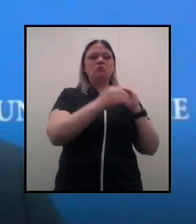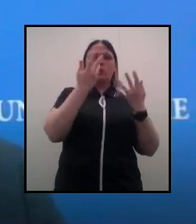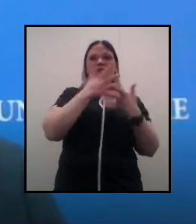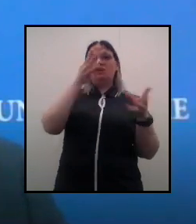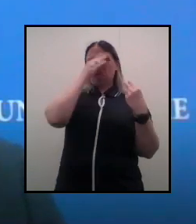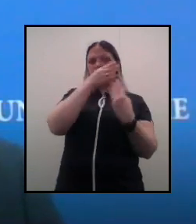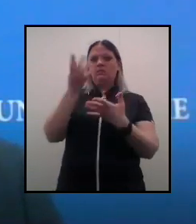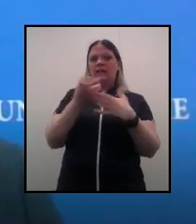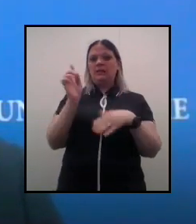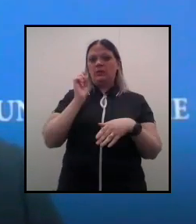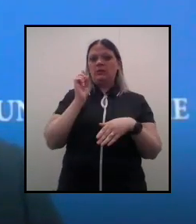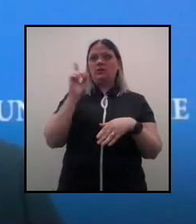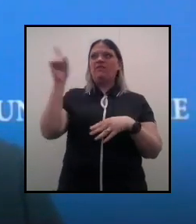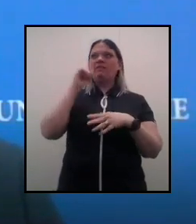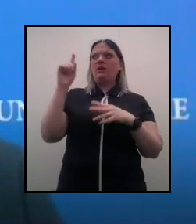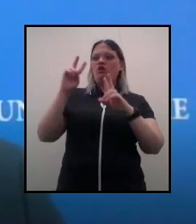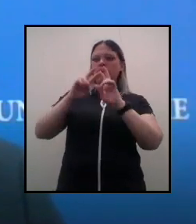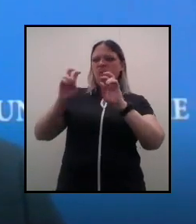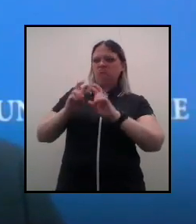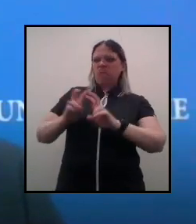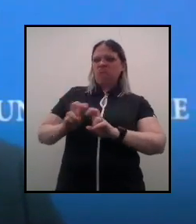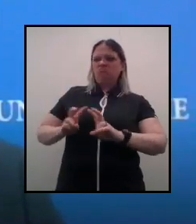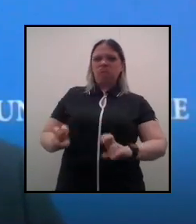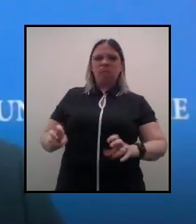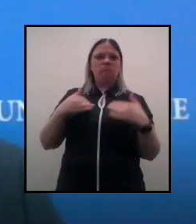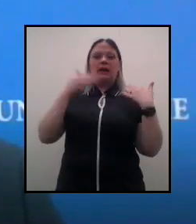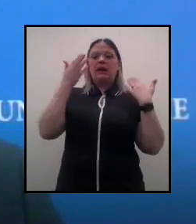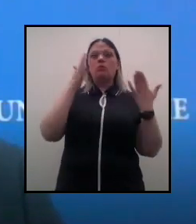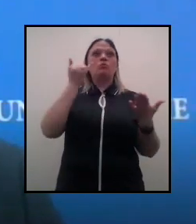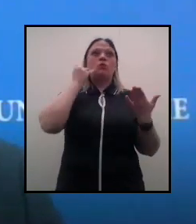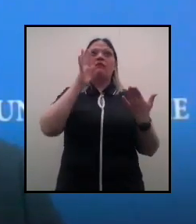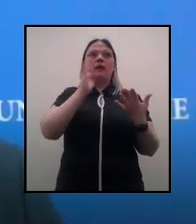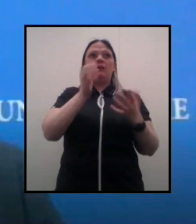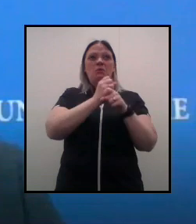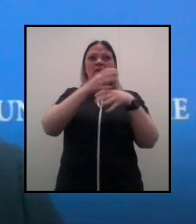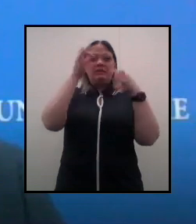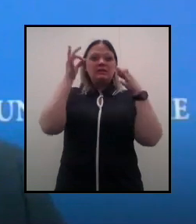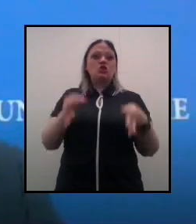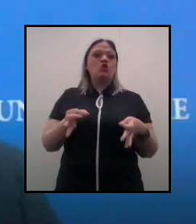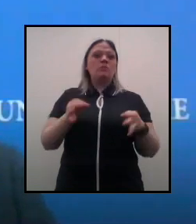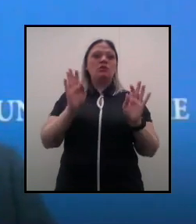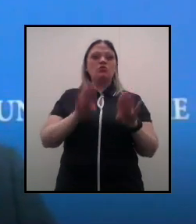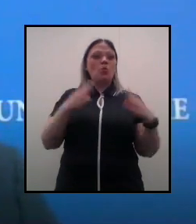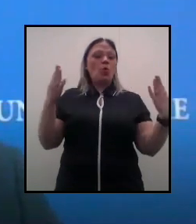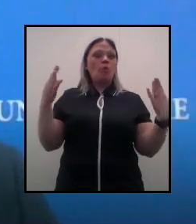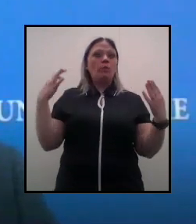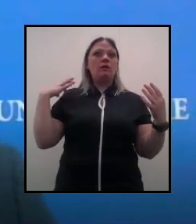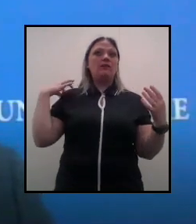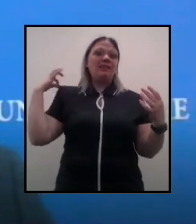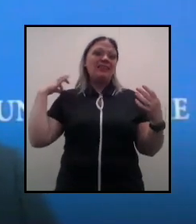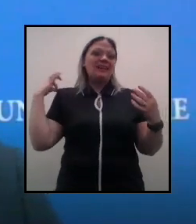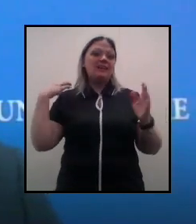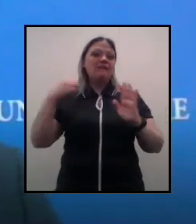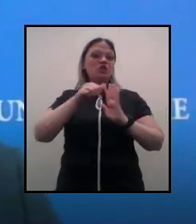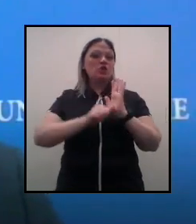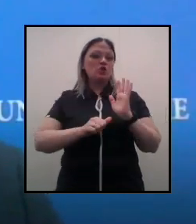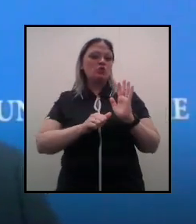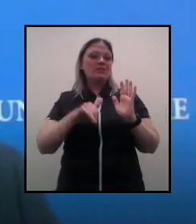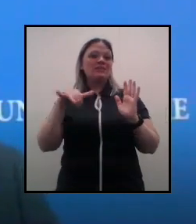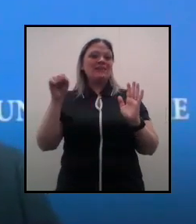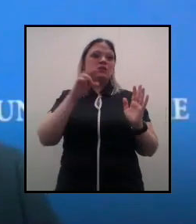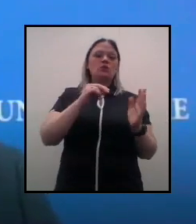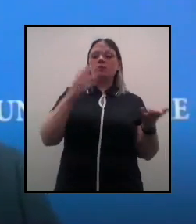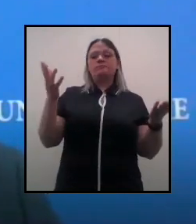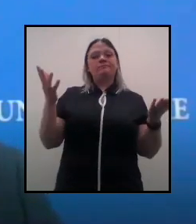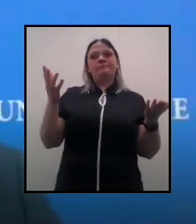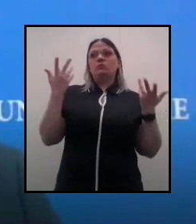week. They're analyzing it. I don't know if they're going to make a determination to open up elective surgeries or not. It has been